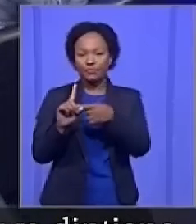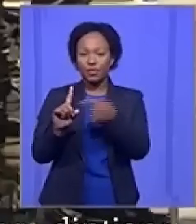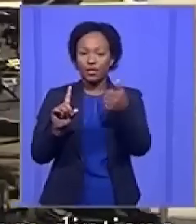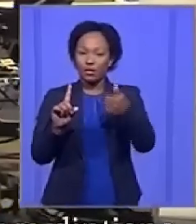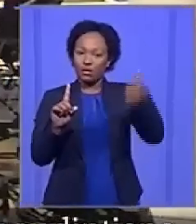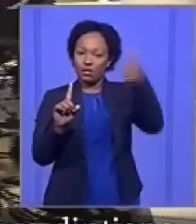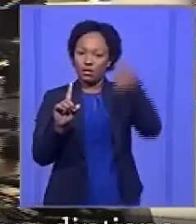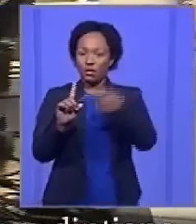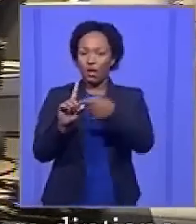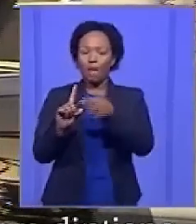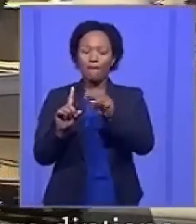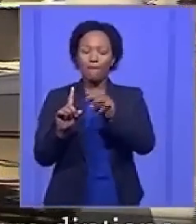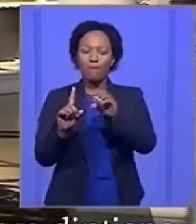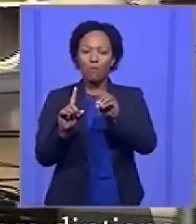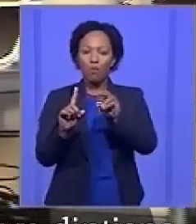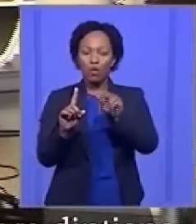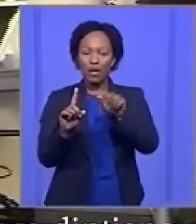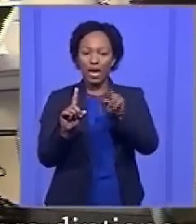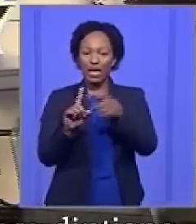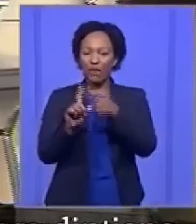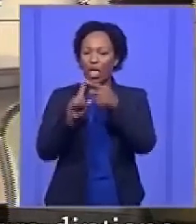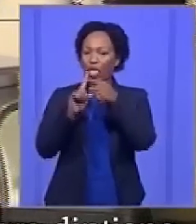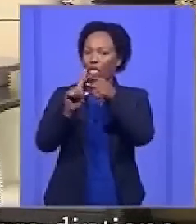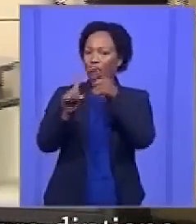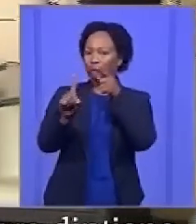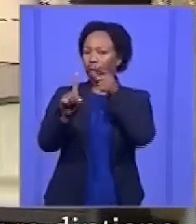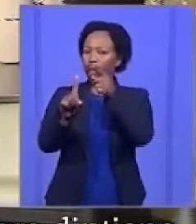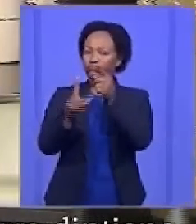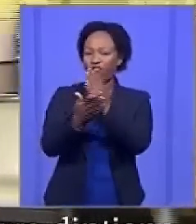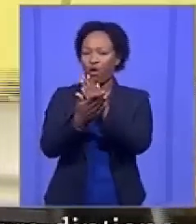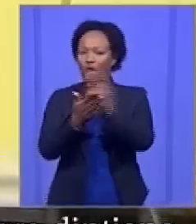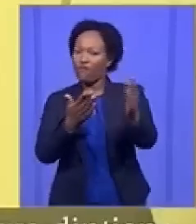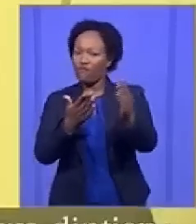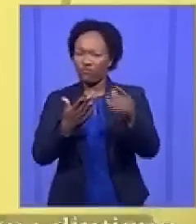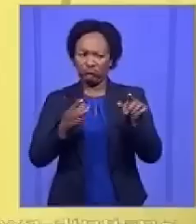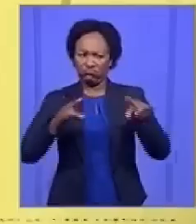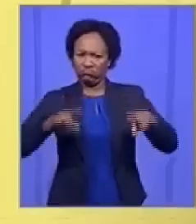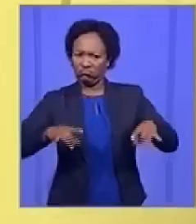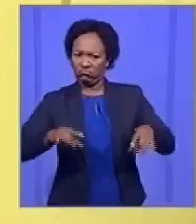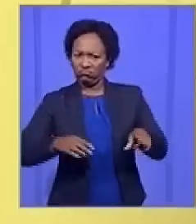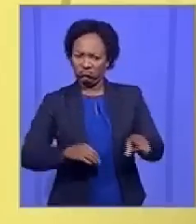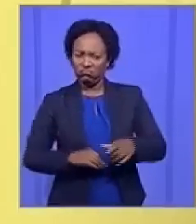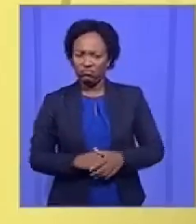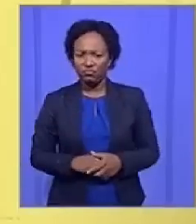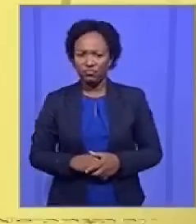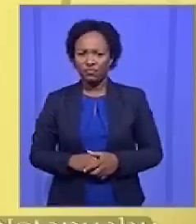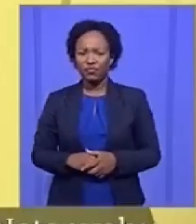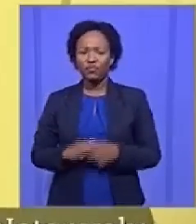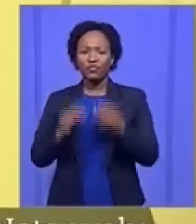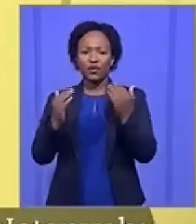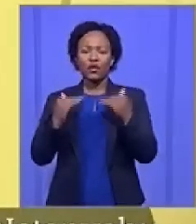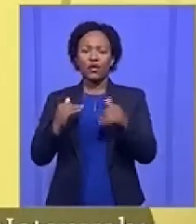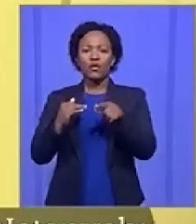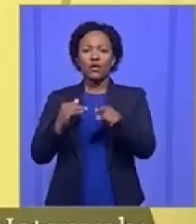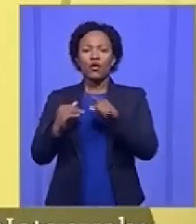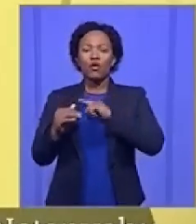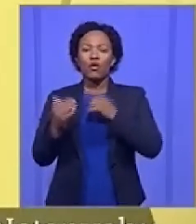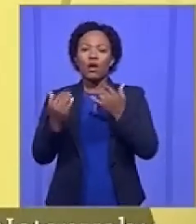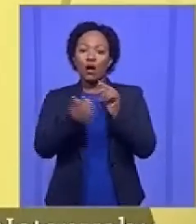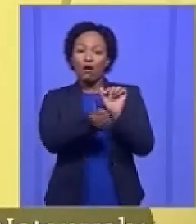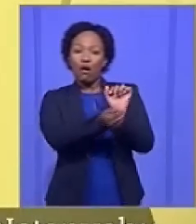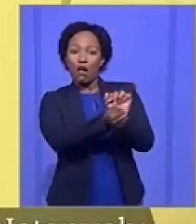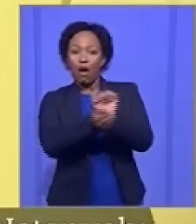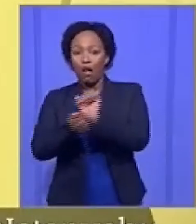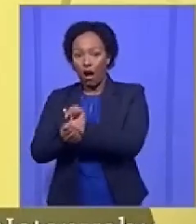Moshashe Monare o entswe mmutla wa dinjeng. With respect to a warrant of arrest that may be issued, we